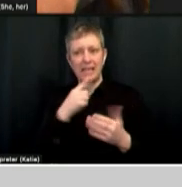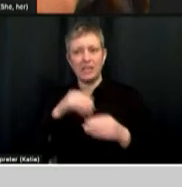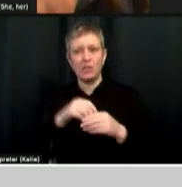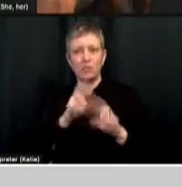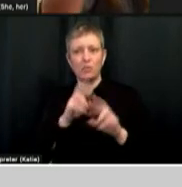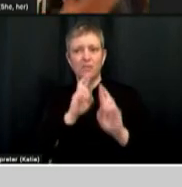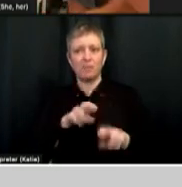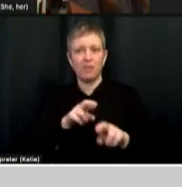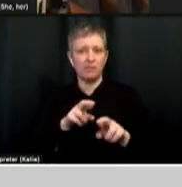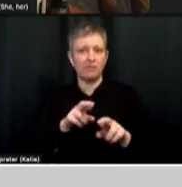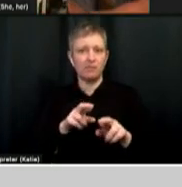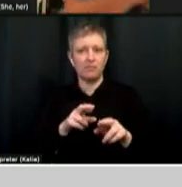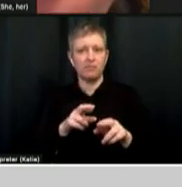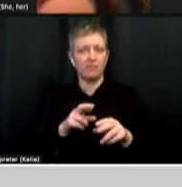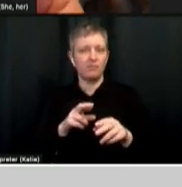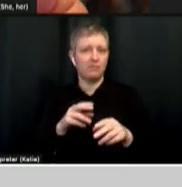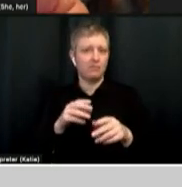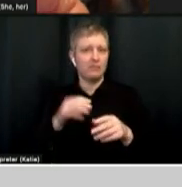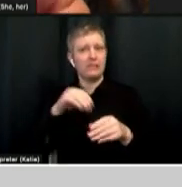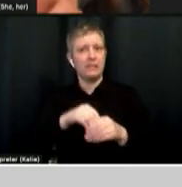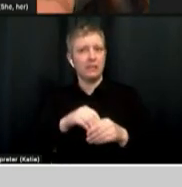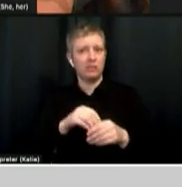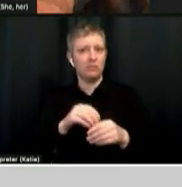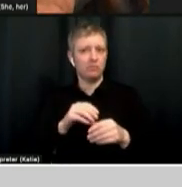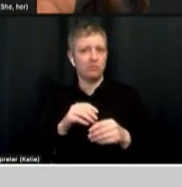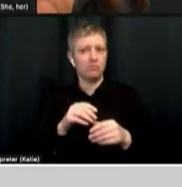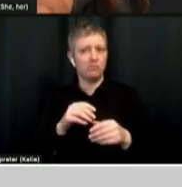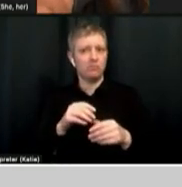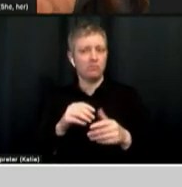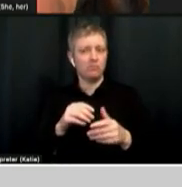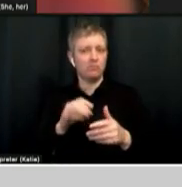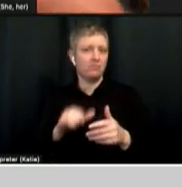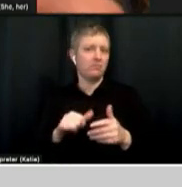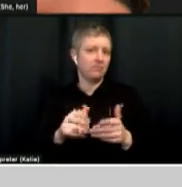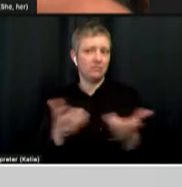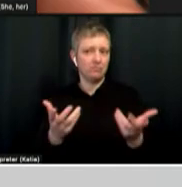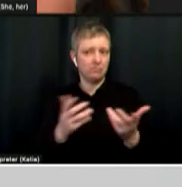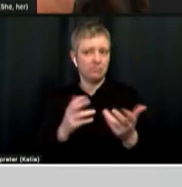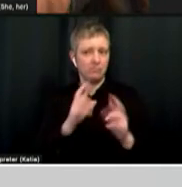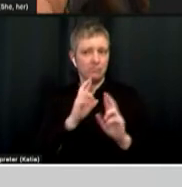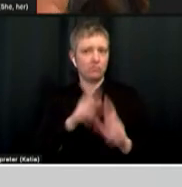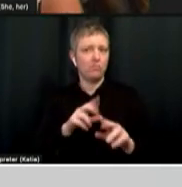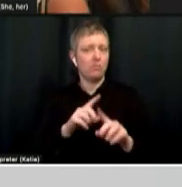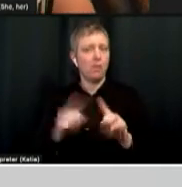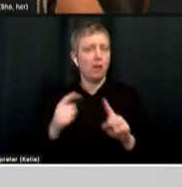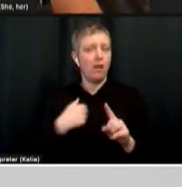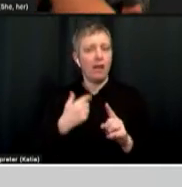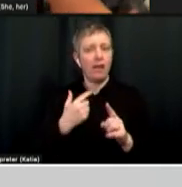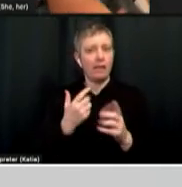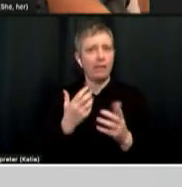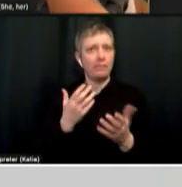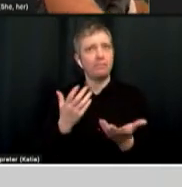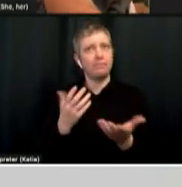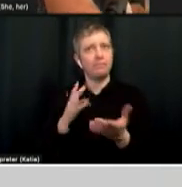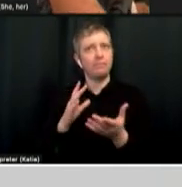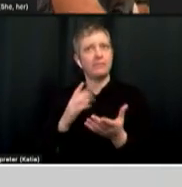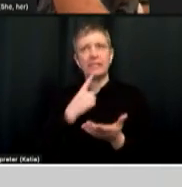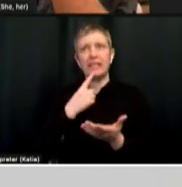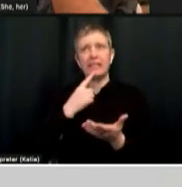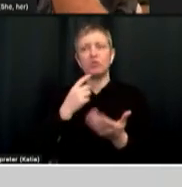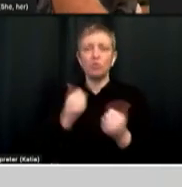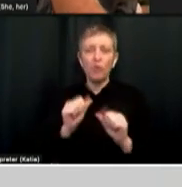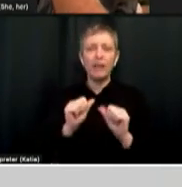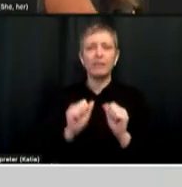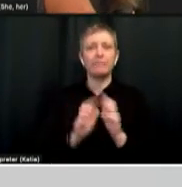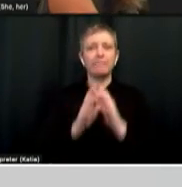report. You know, I've tried the innovation in this and many other things over the years in many cities, and some of them stick,